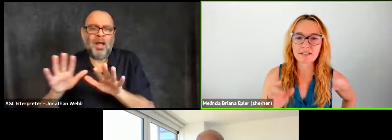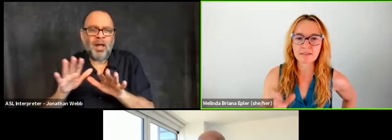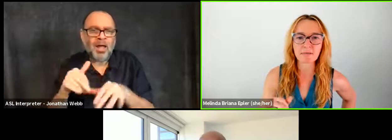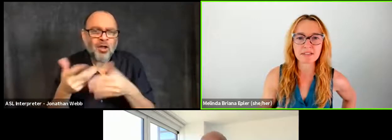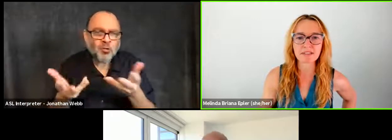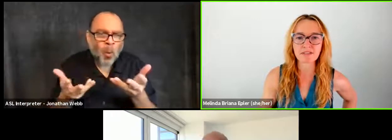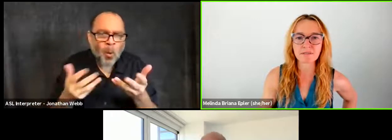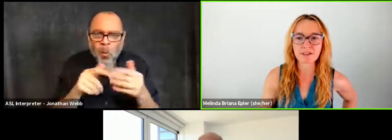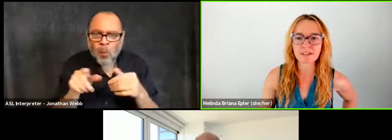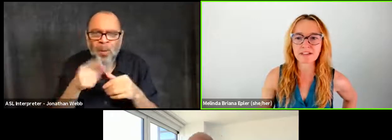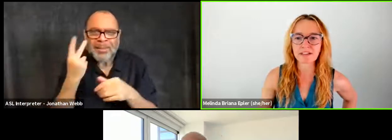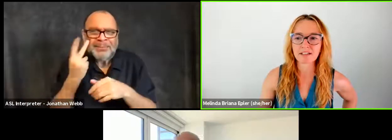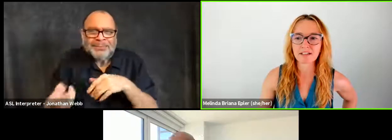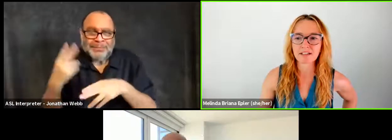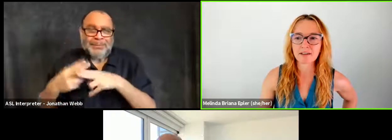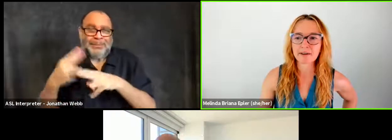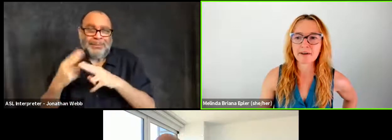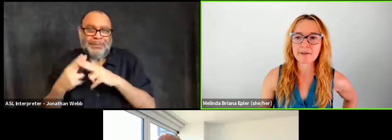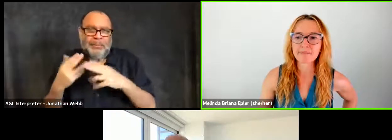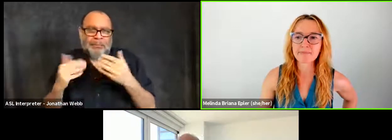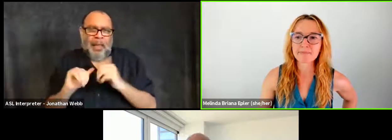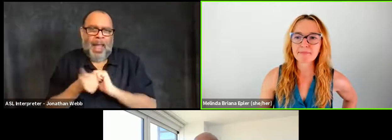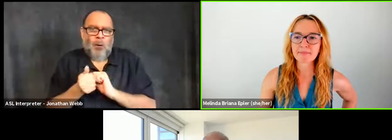Gayak, am I saying your name right?